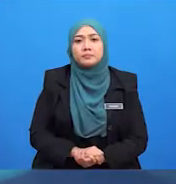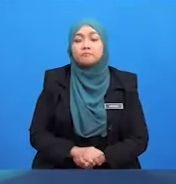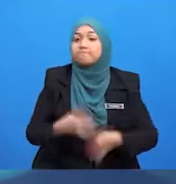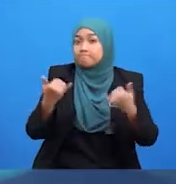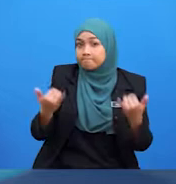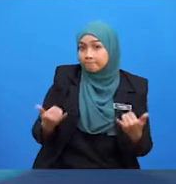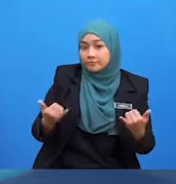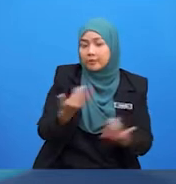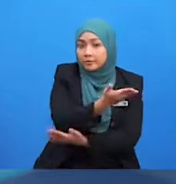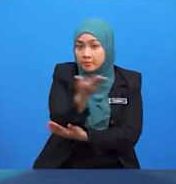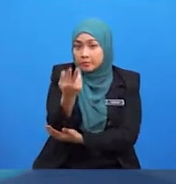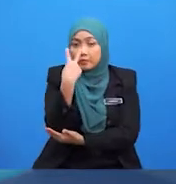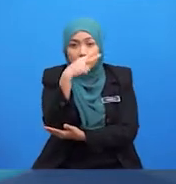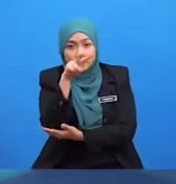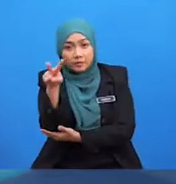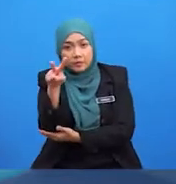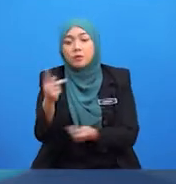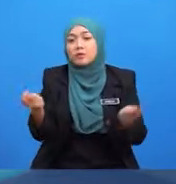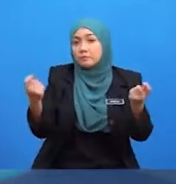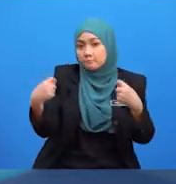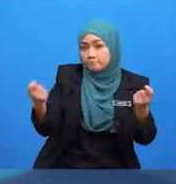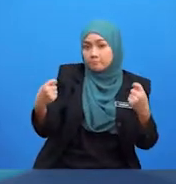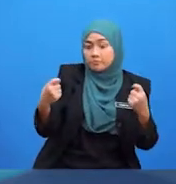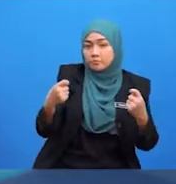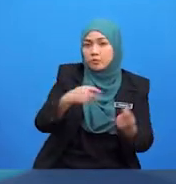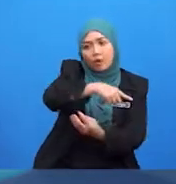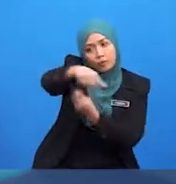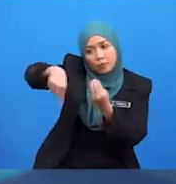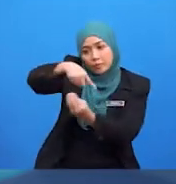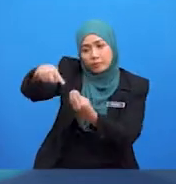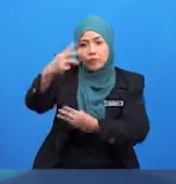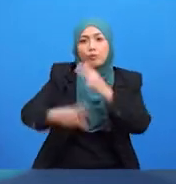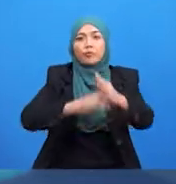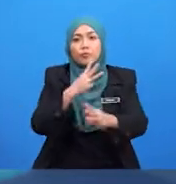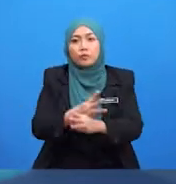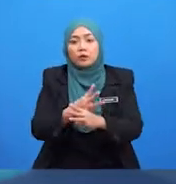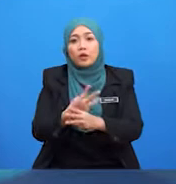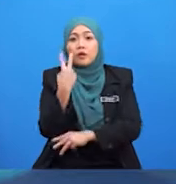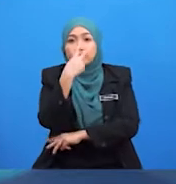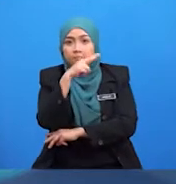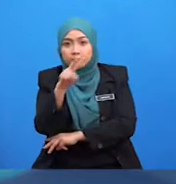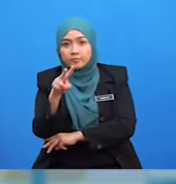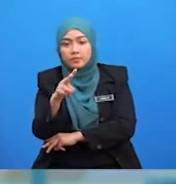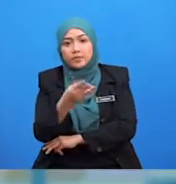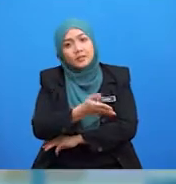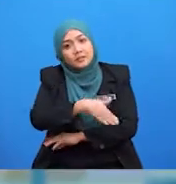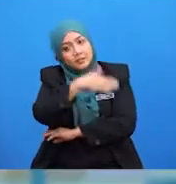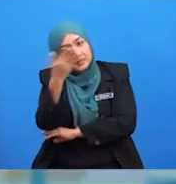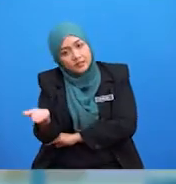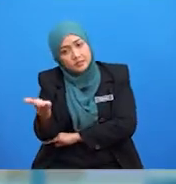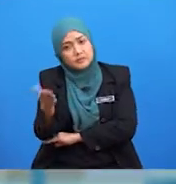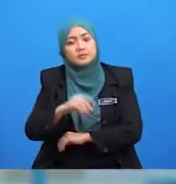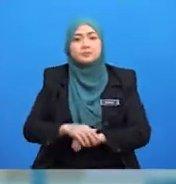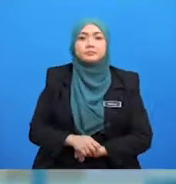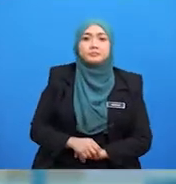Now that we've seen all the unique transportations around the world, let's move on to the next segment. You've seen